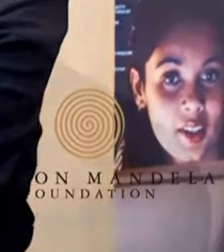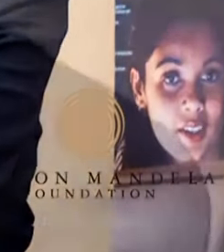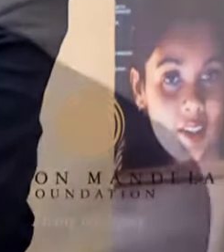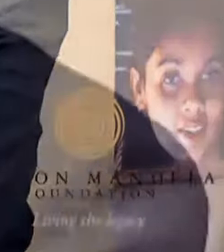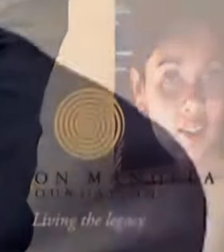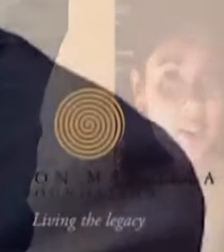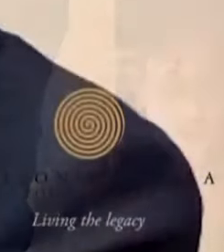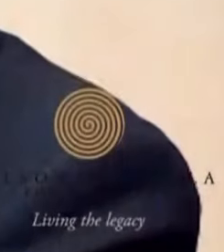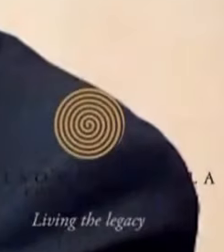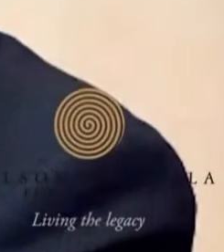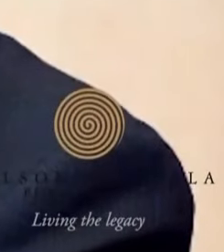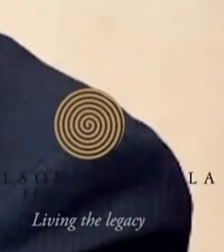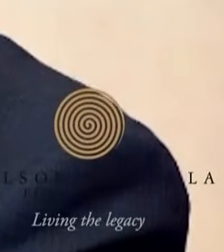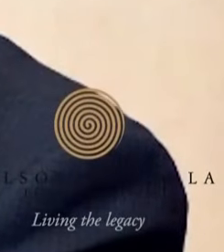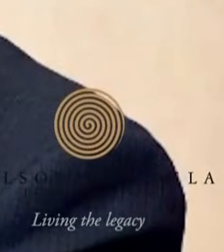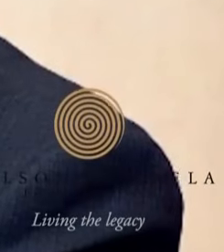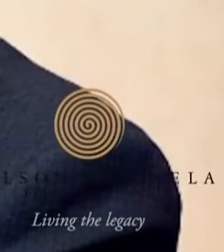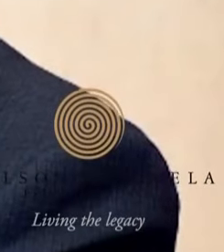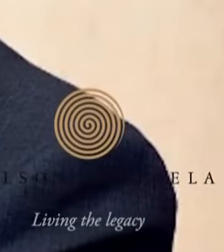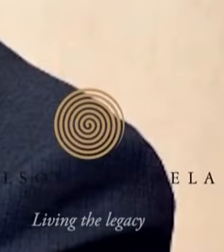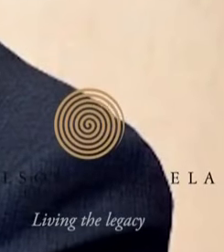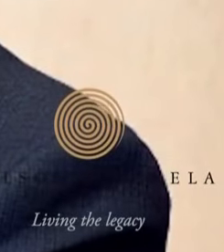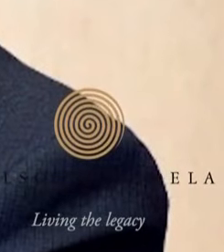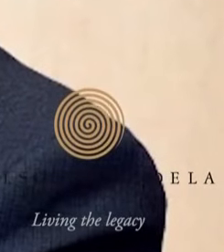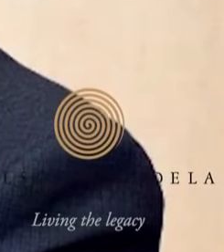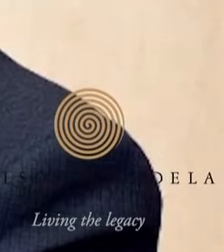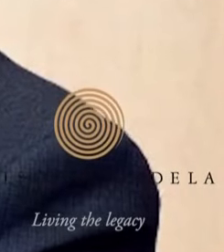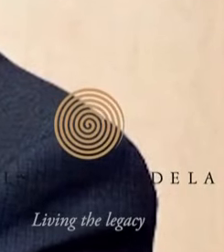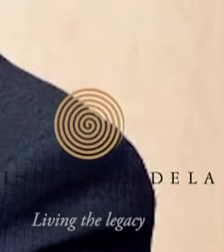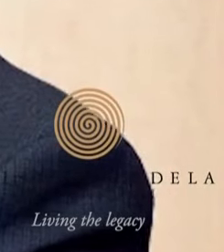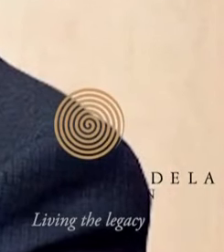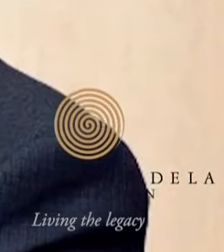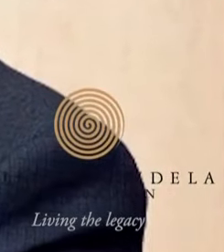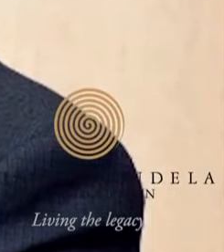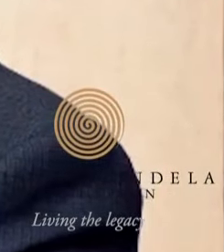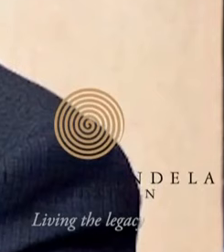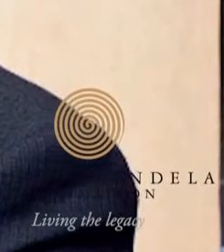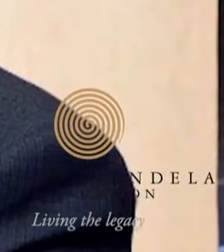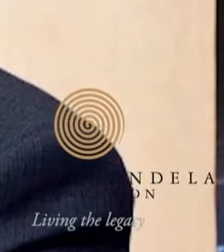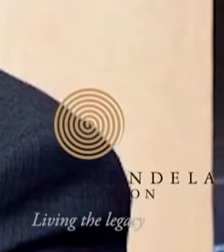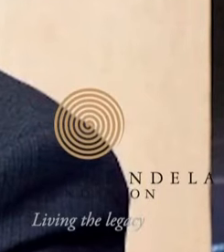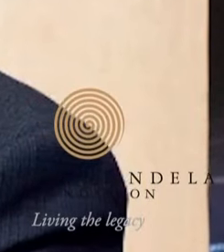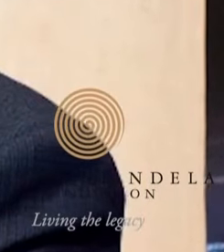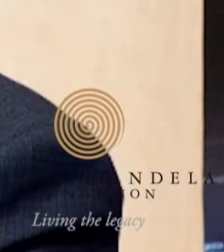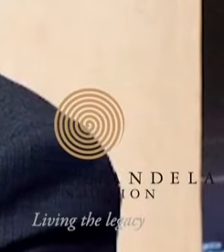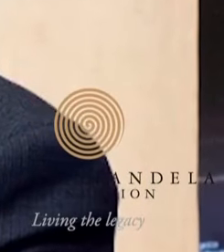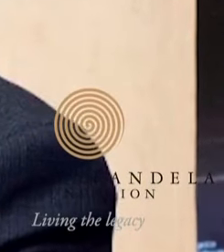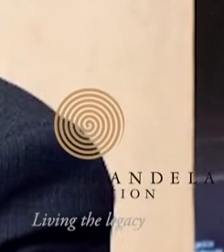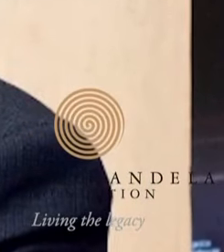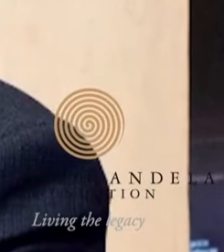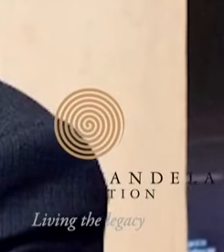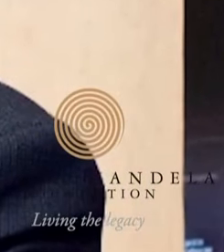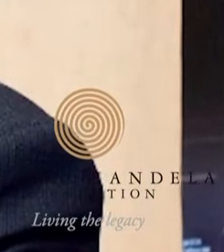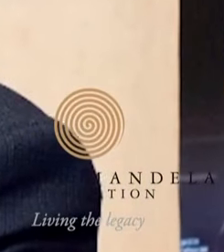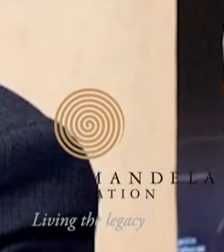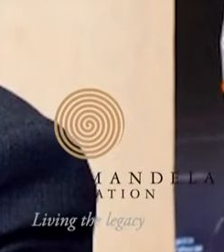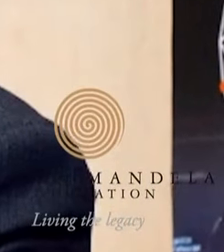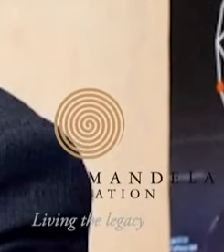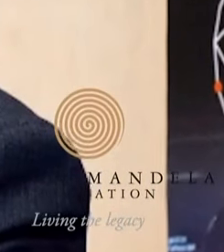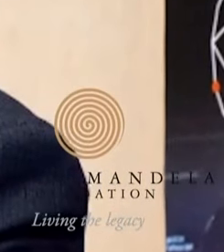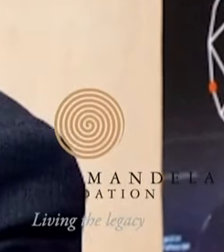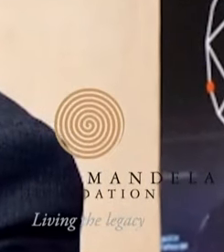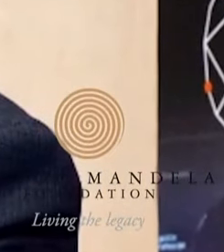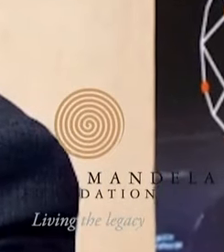Pretoria, and a PhD specializing in Artificial Intelligence and Engineering from the University of Cambridge. He